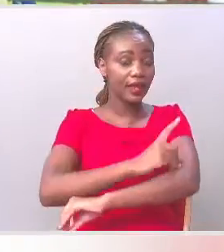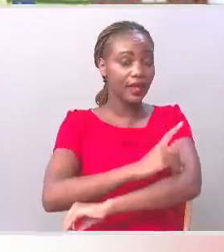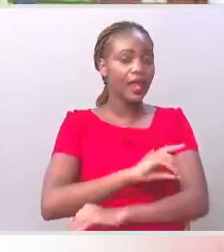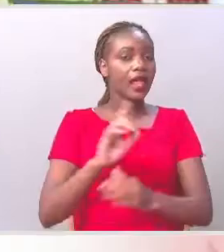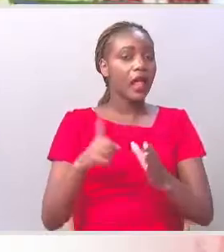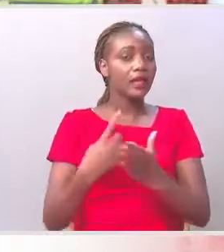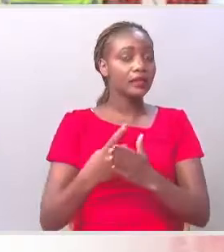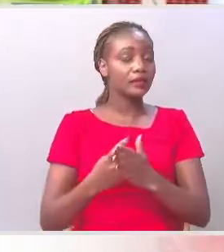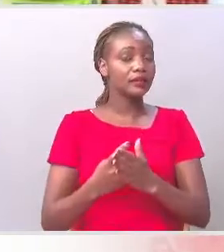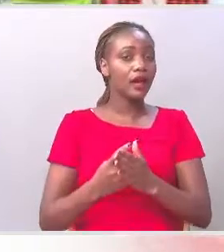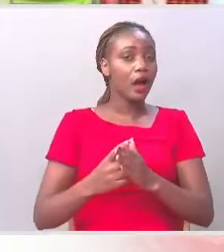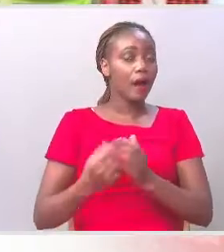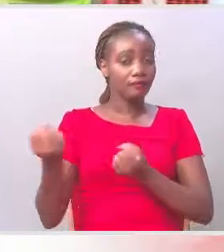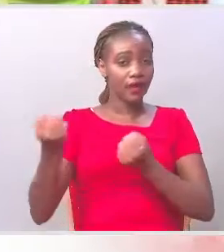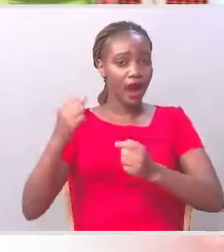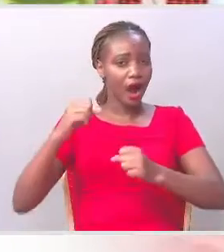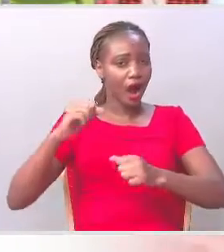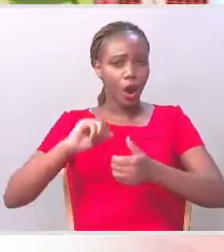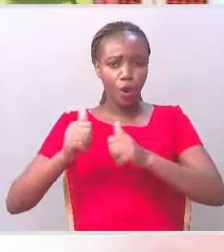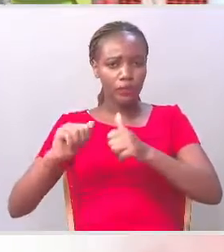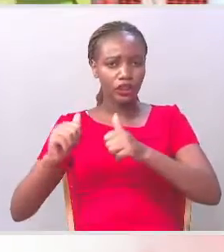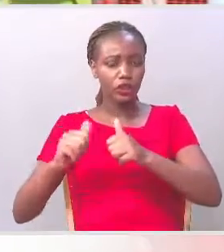where Safari Rally is sponsored by